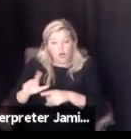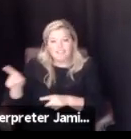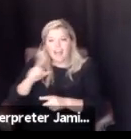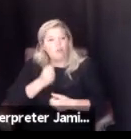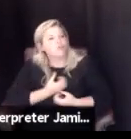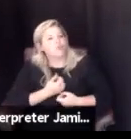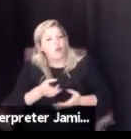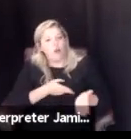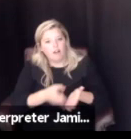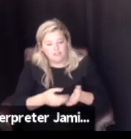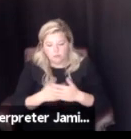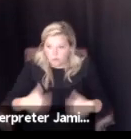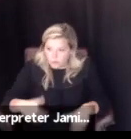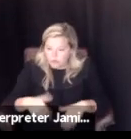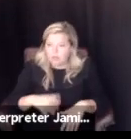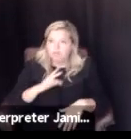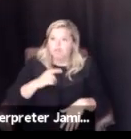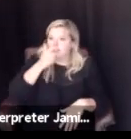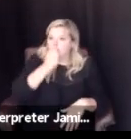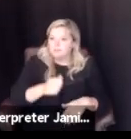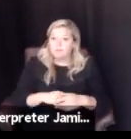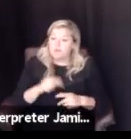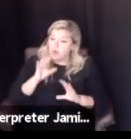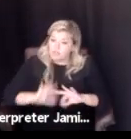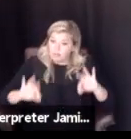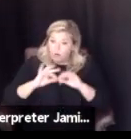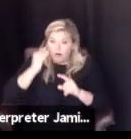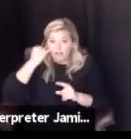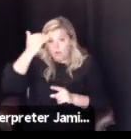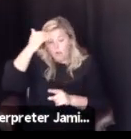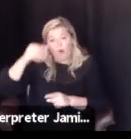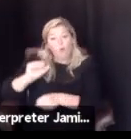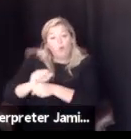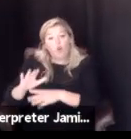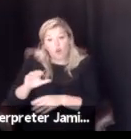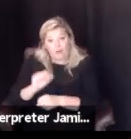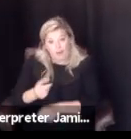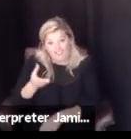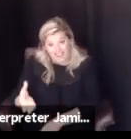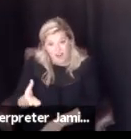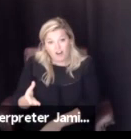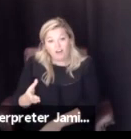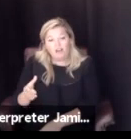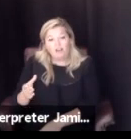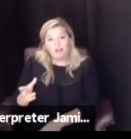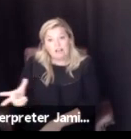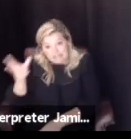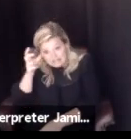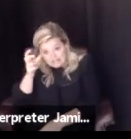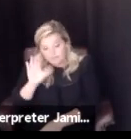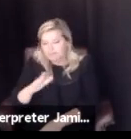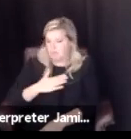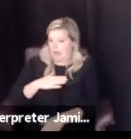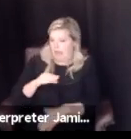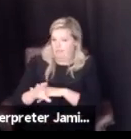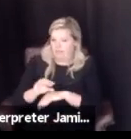So it's important that when you know somebody that works there, what they'll tell you. My advice,